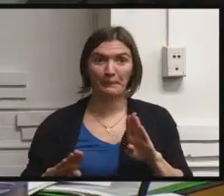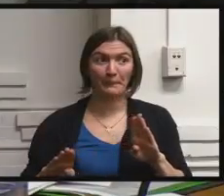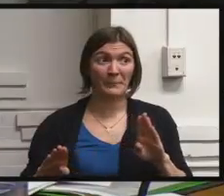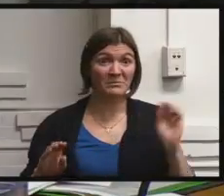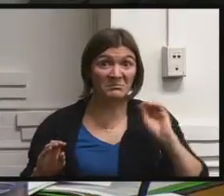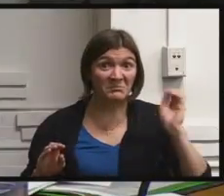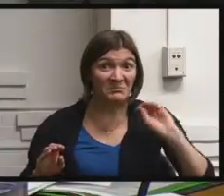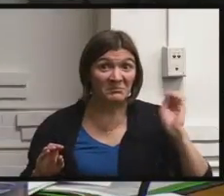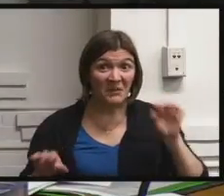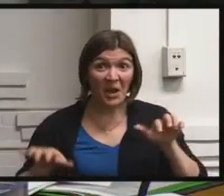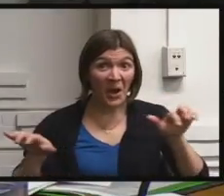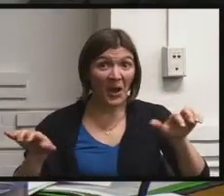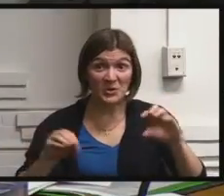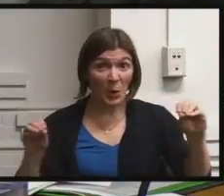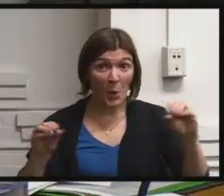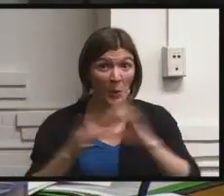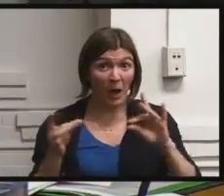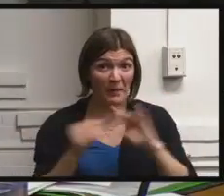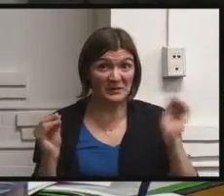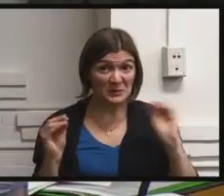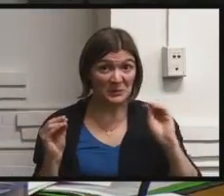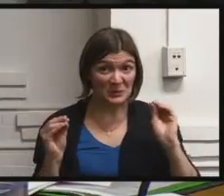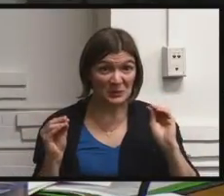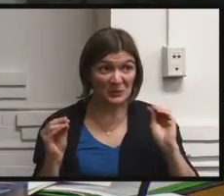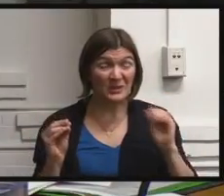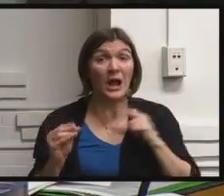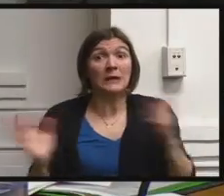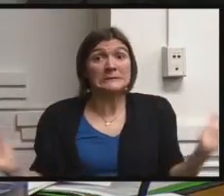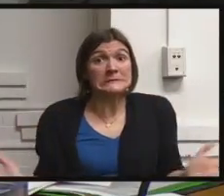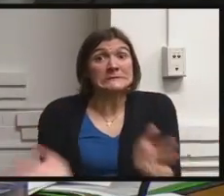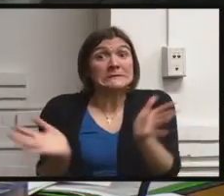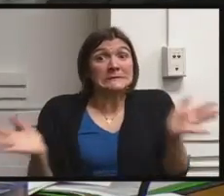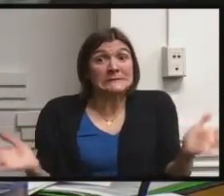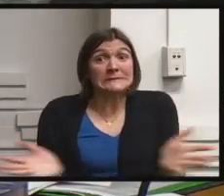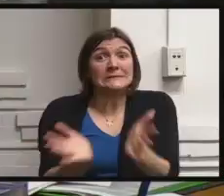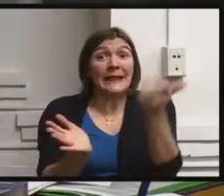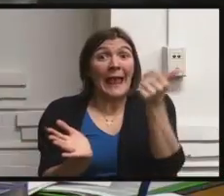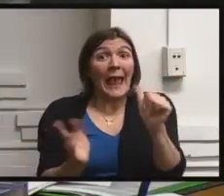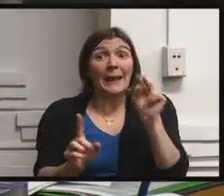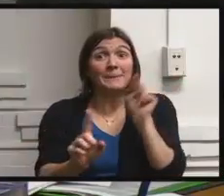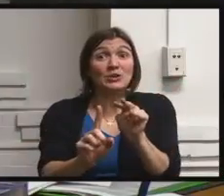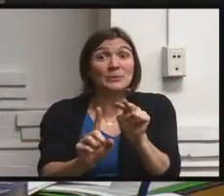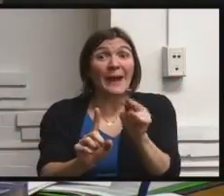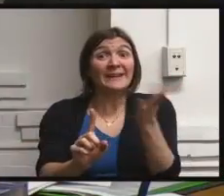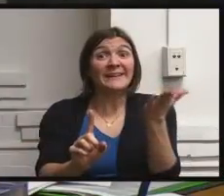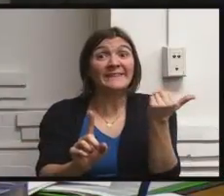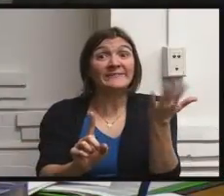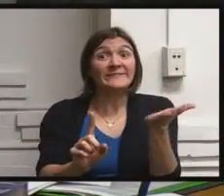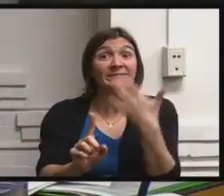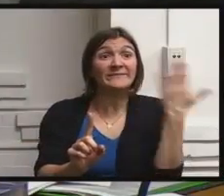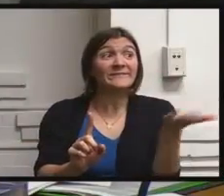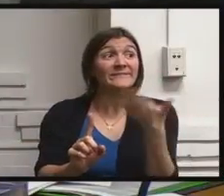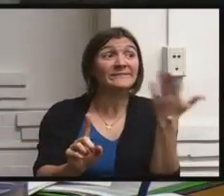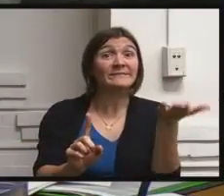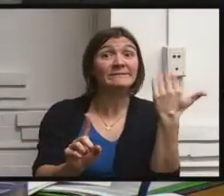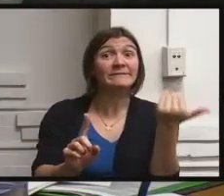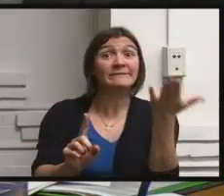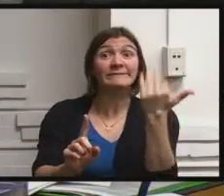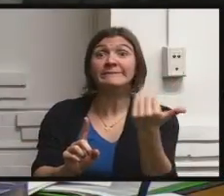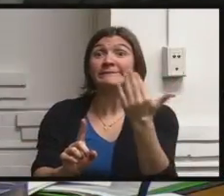Hearing nobody in attendance on that topic, we encourage anybody who's got any point of view on that matter to come